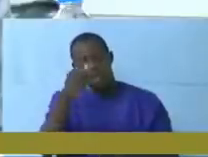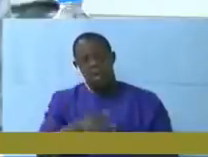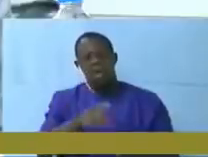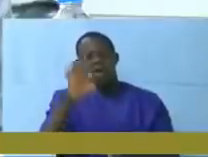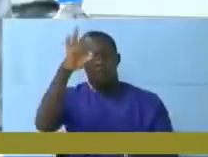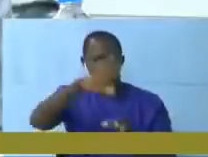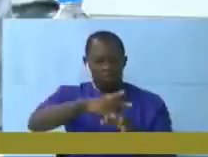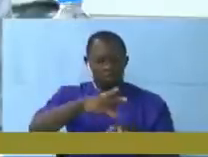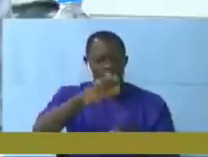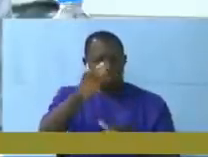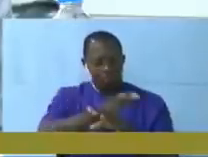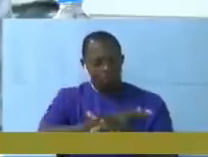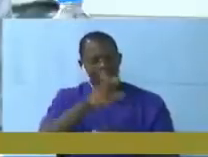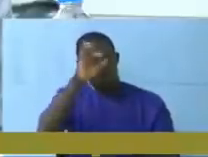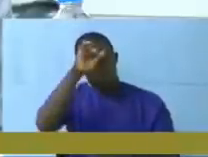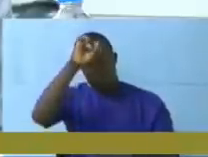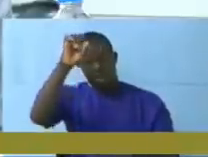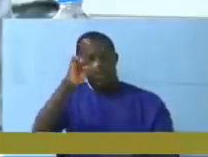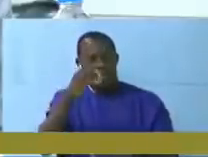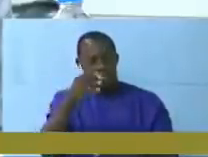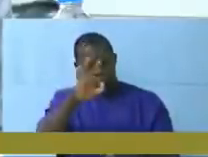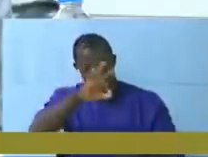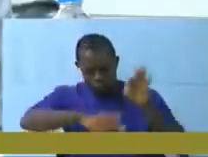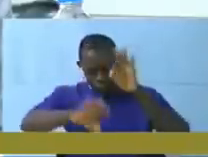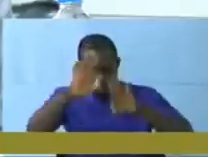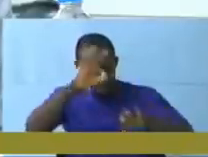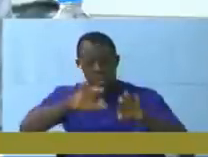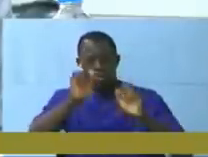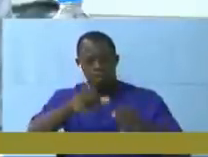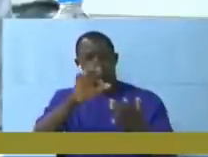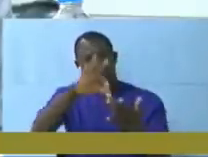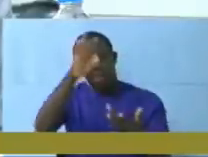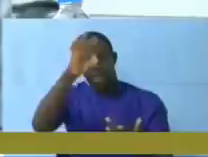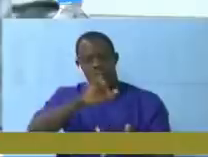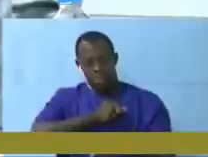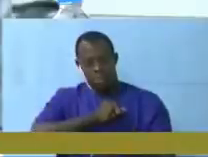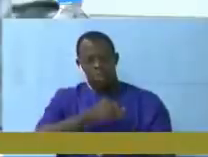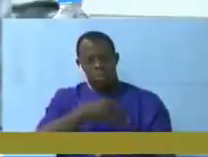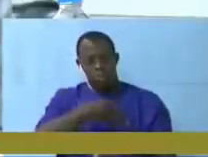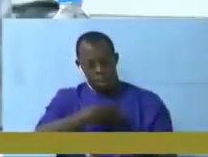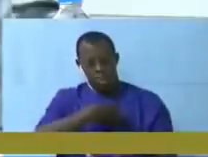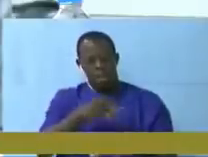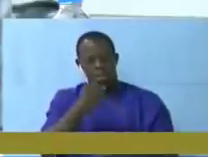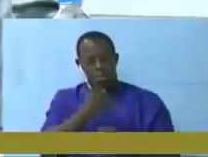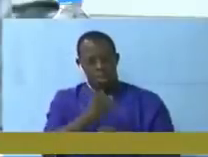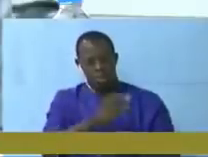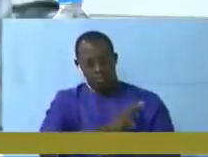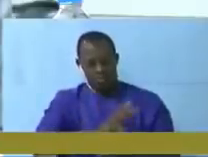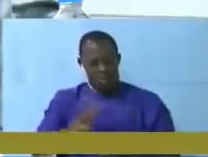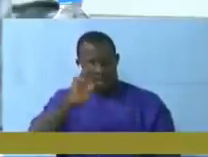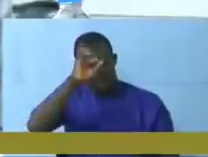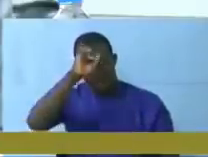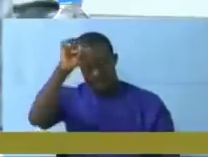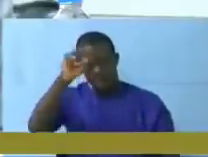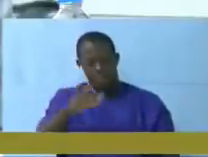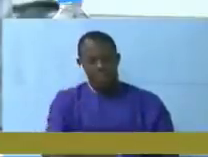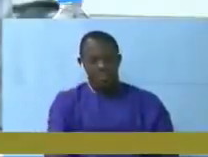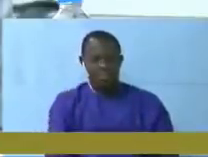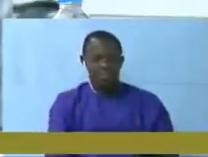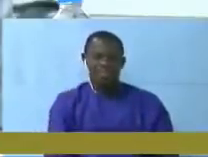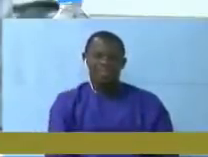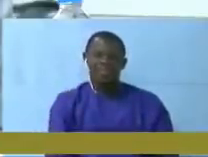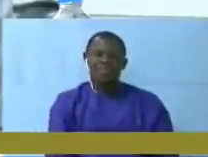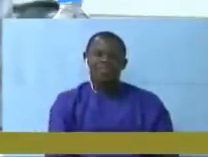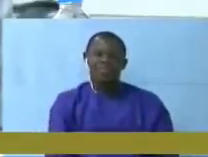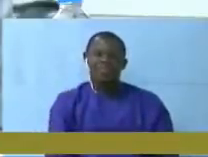president. Moy rek pour jox nit ñi doole pour ñu mëna tan ki nga xamne moy seen president ak ki koy top yi tamen.